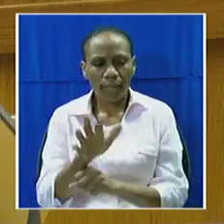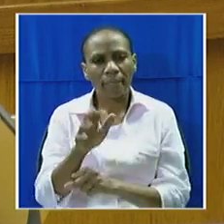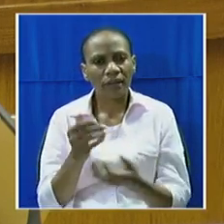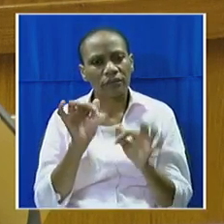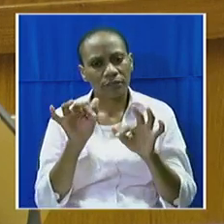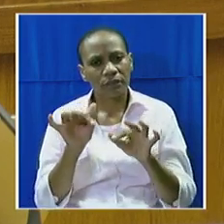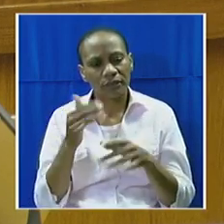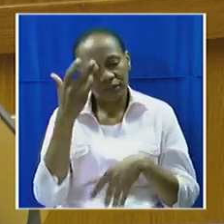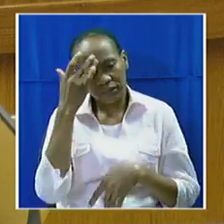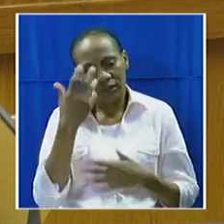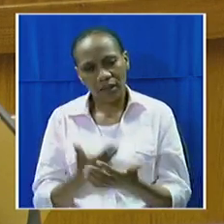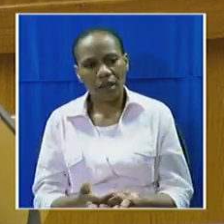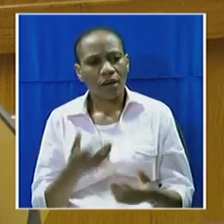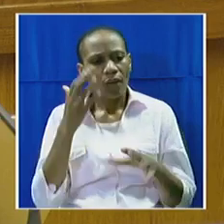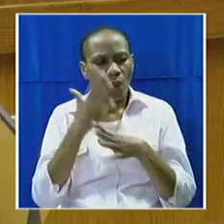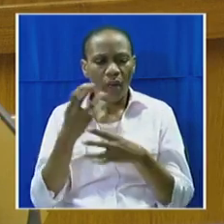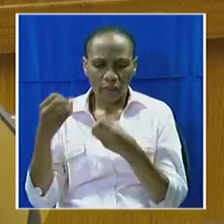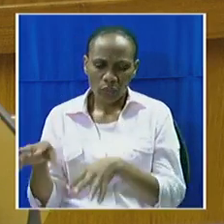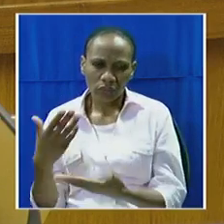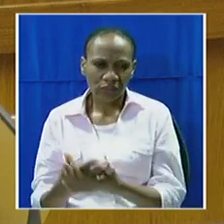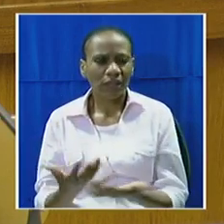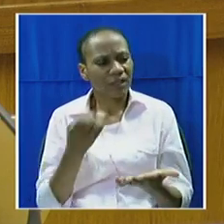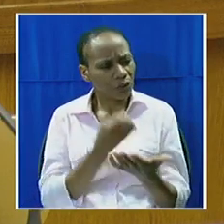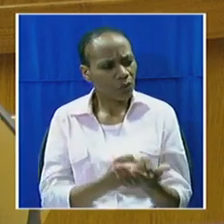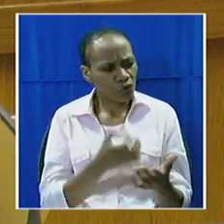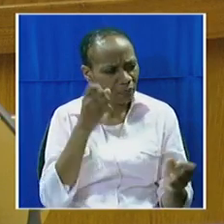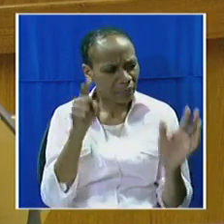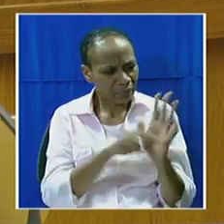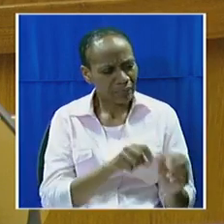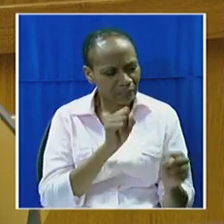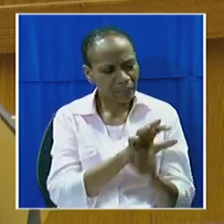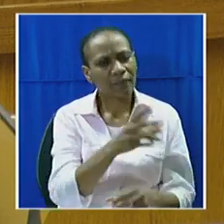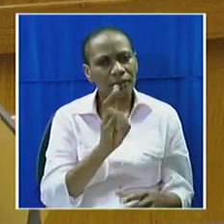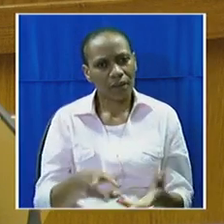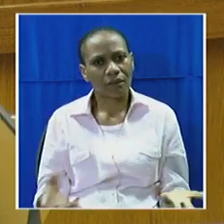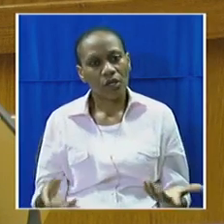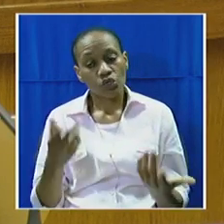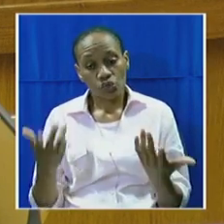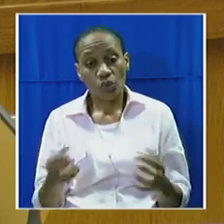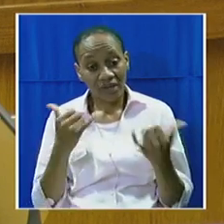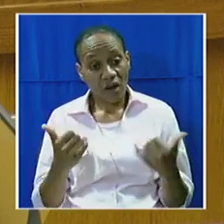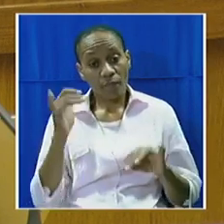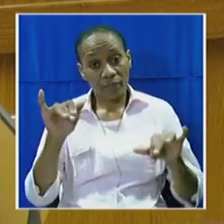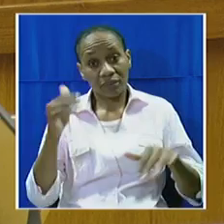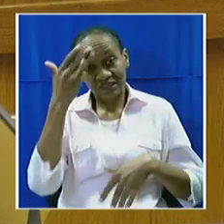the economy and the jobs, and we should not be able to place the geopolitical matters on the social